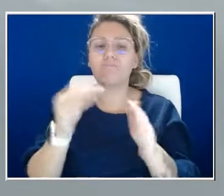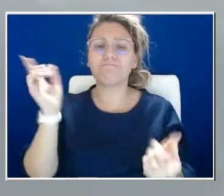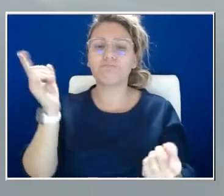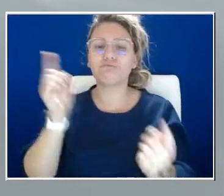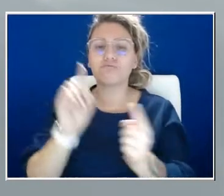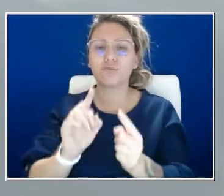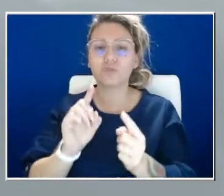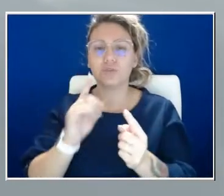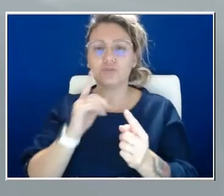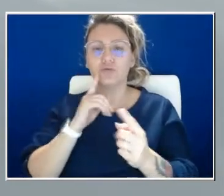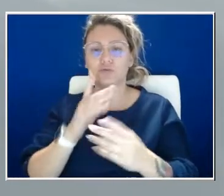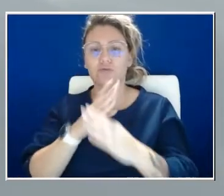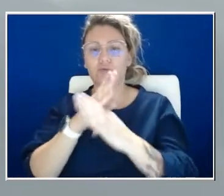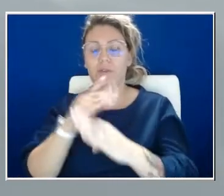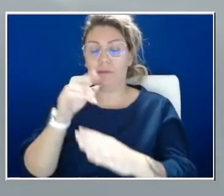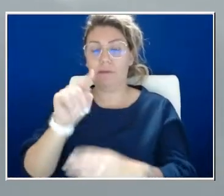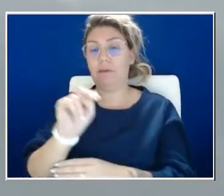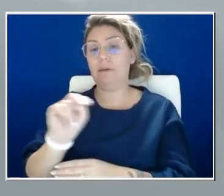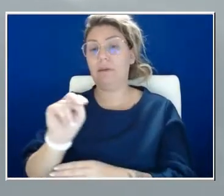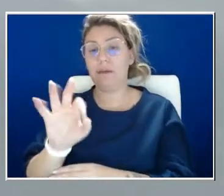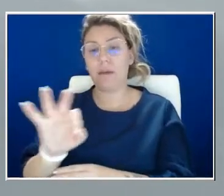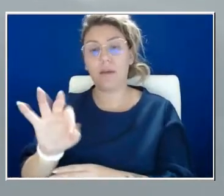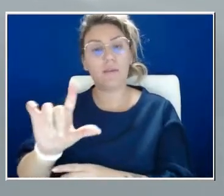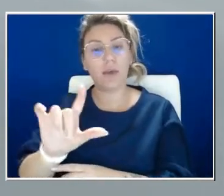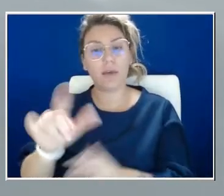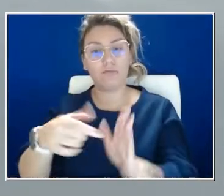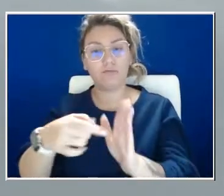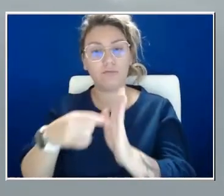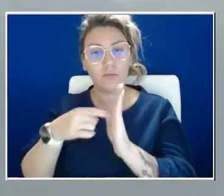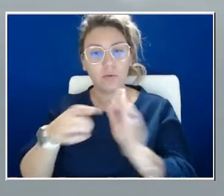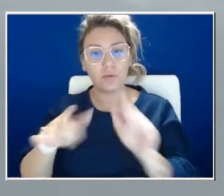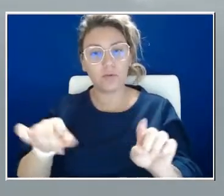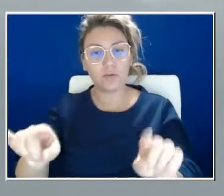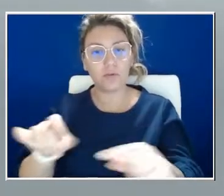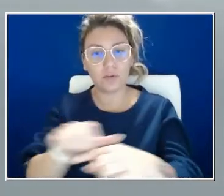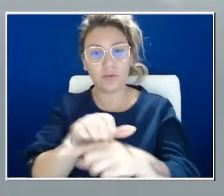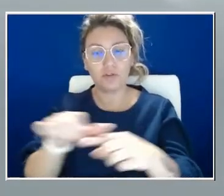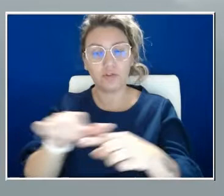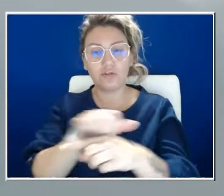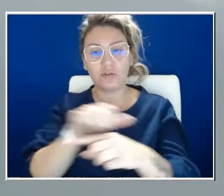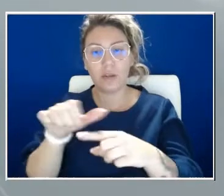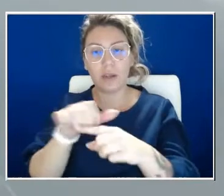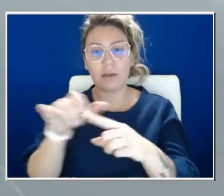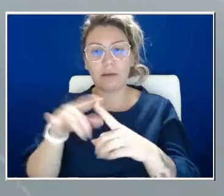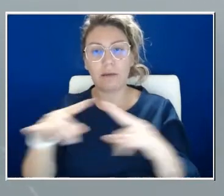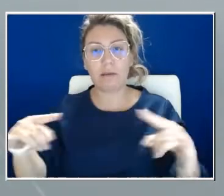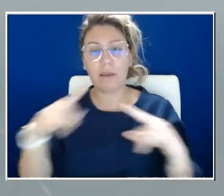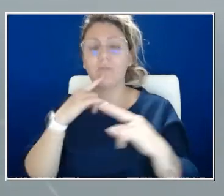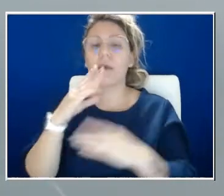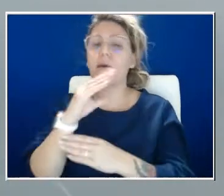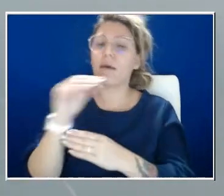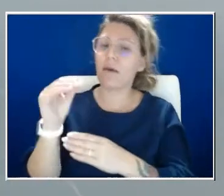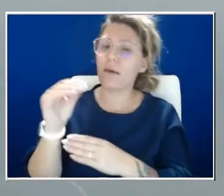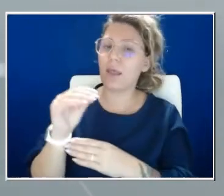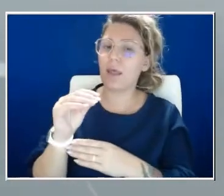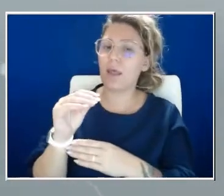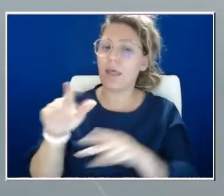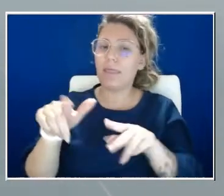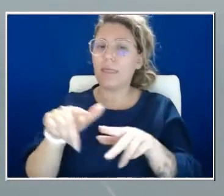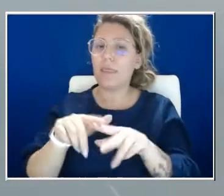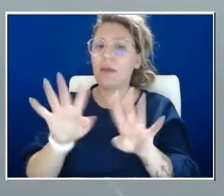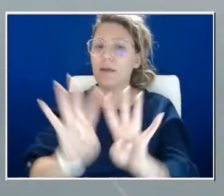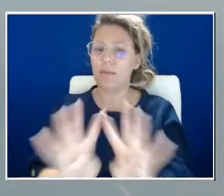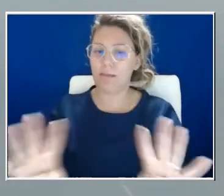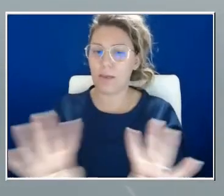year mandated it at training camp for linemen, tight ends, and linebackers, and some of their data have showed